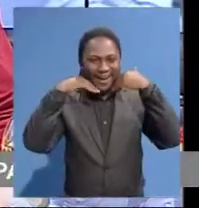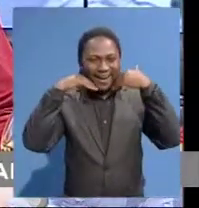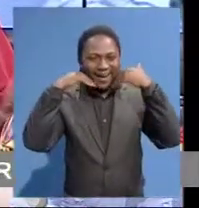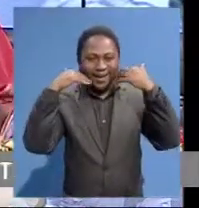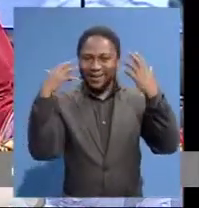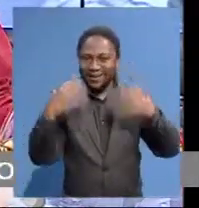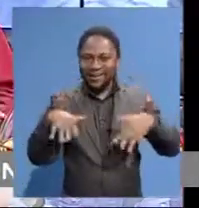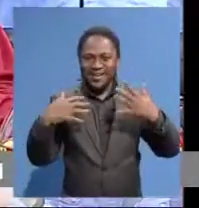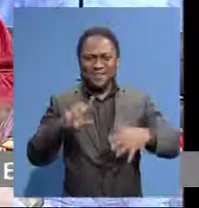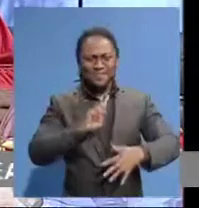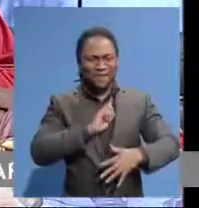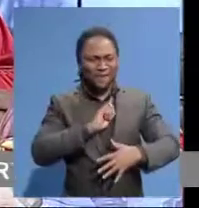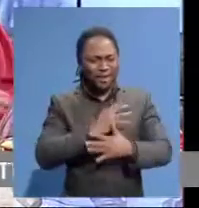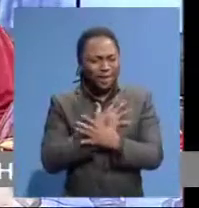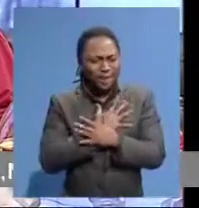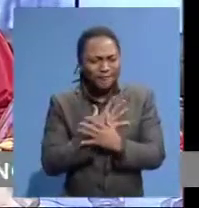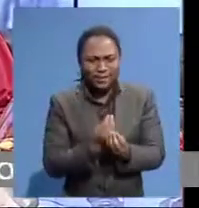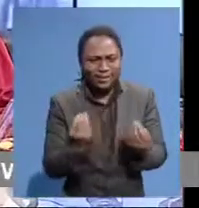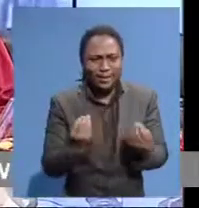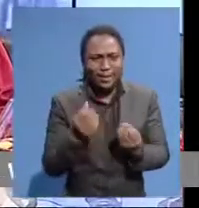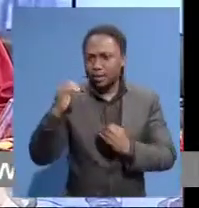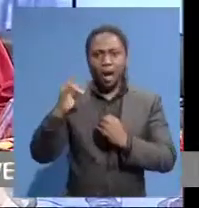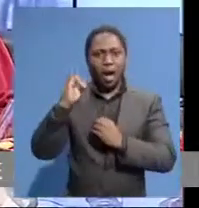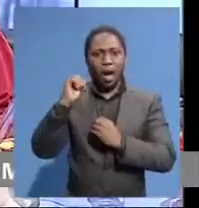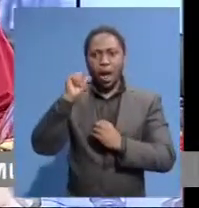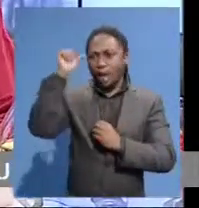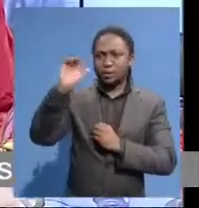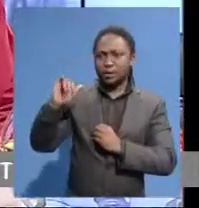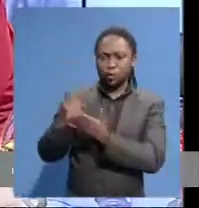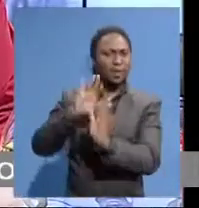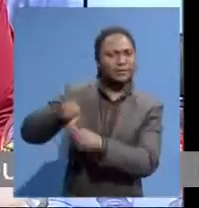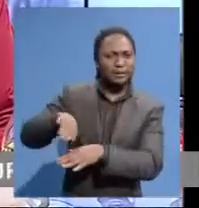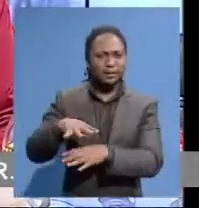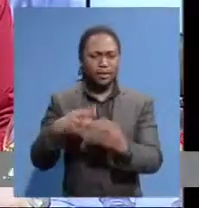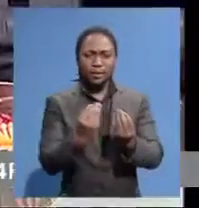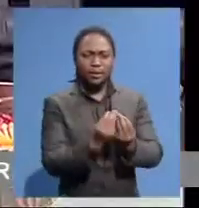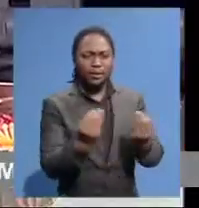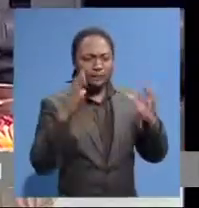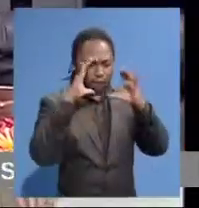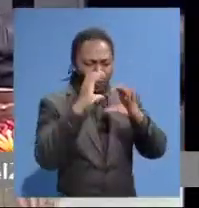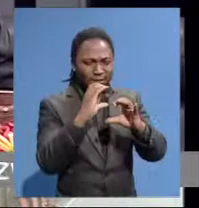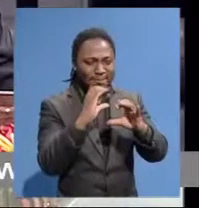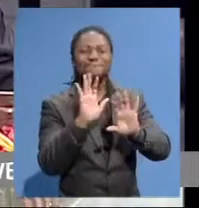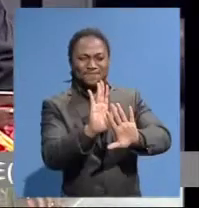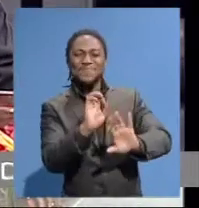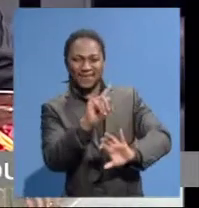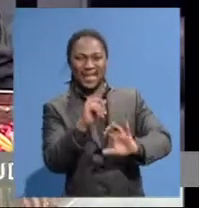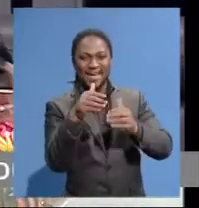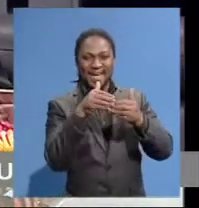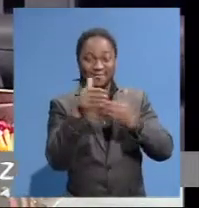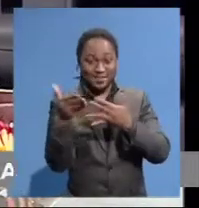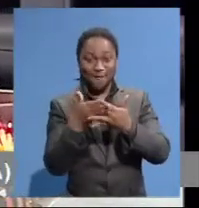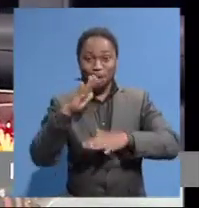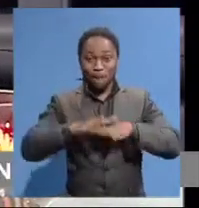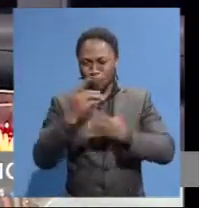has for children. And I think he didn't even want to talk to any one of us as adults. He just enjoyed himself with the kids. Dr. Minga, we're coming back to that discussion because I want to know